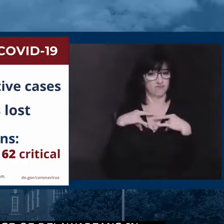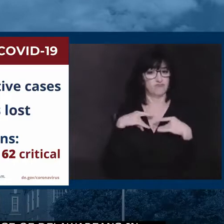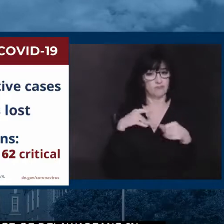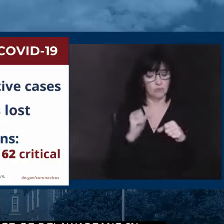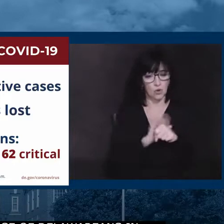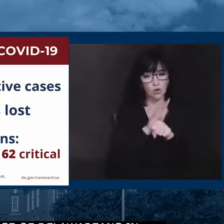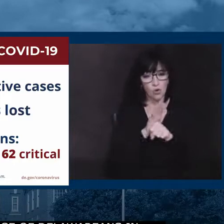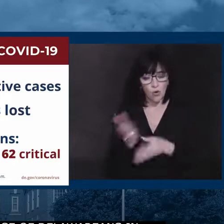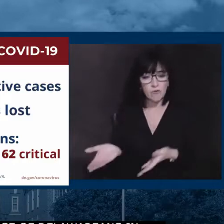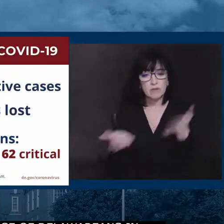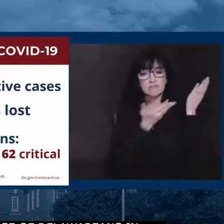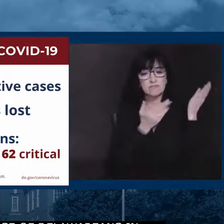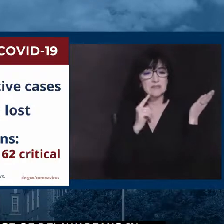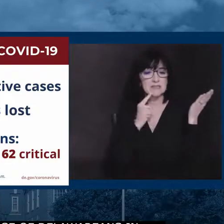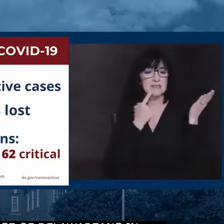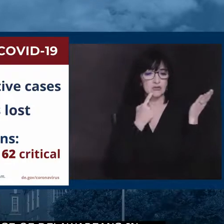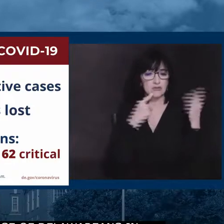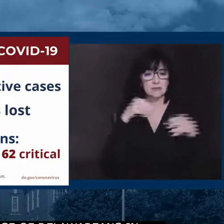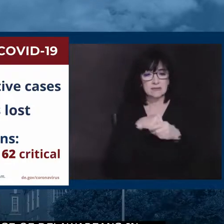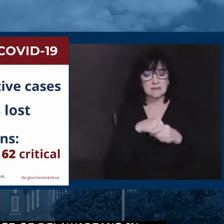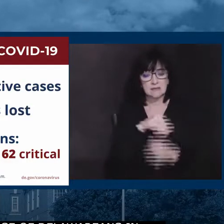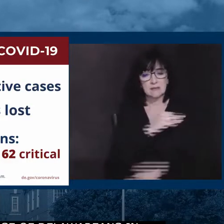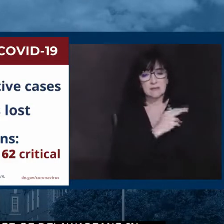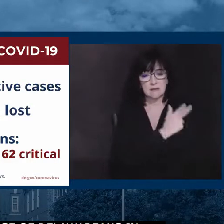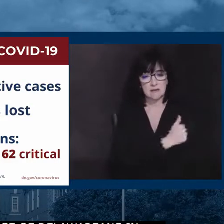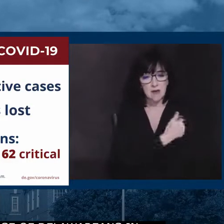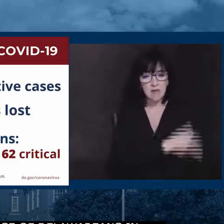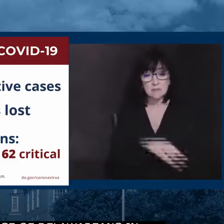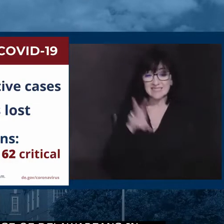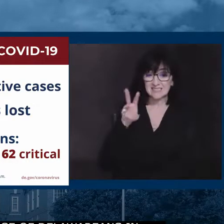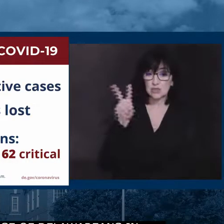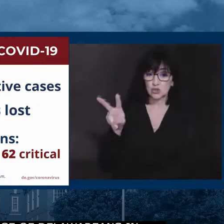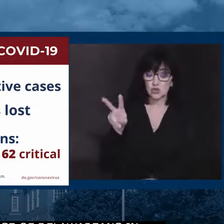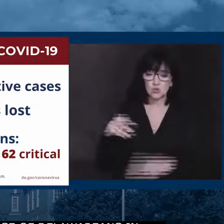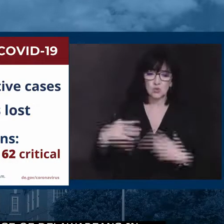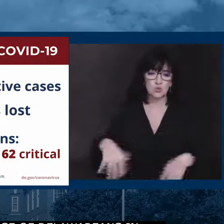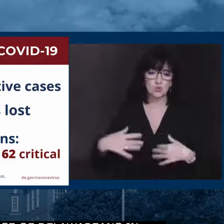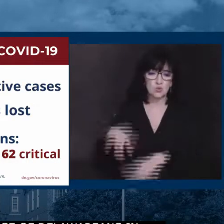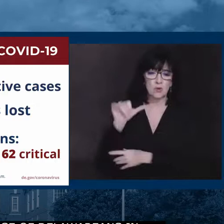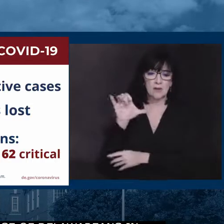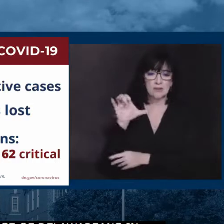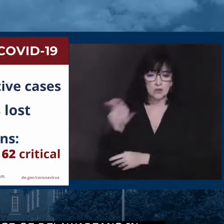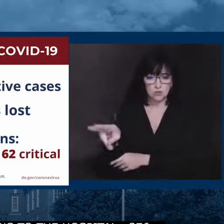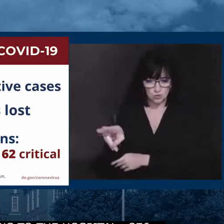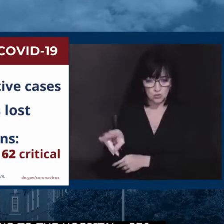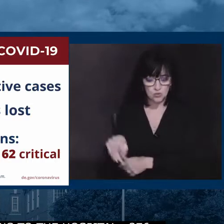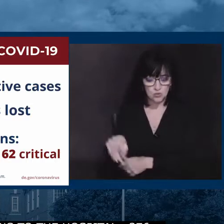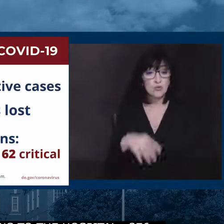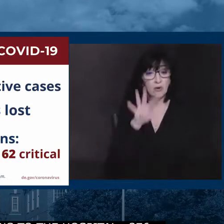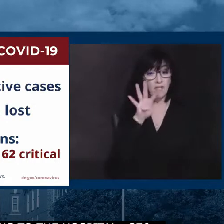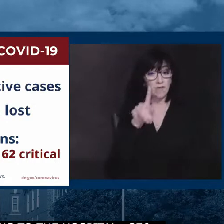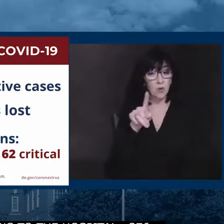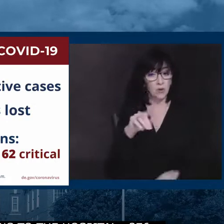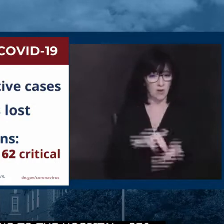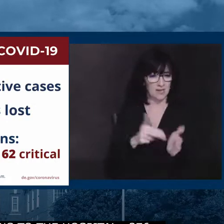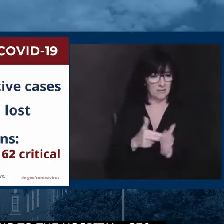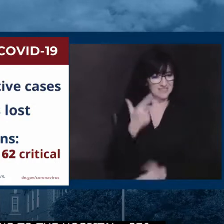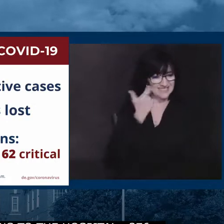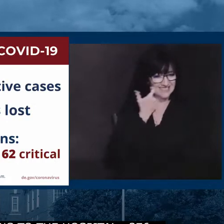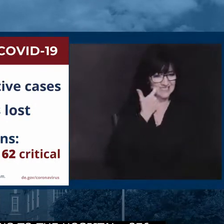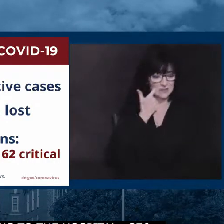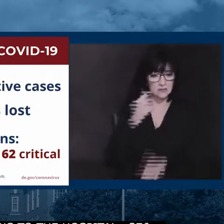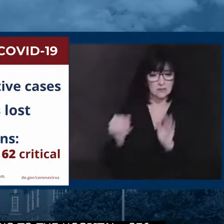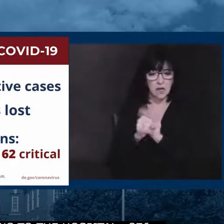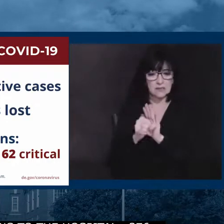minute, and you'll see the run-up that we've had over the last 2 months. 62 of the hospitalizations are